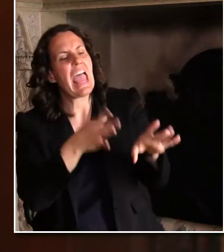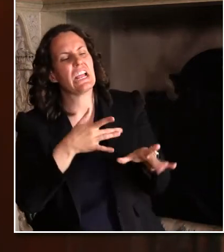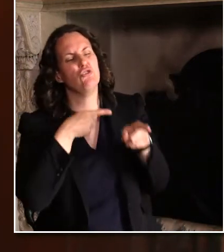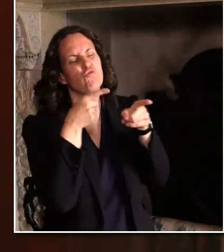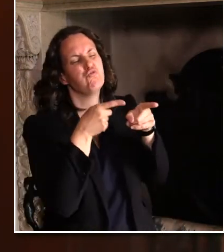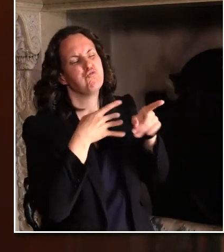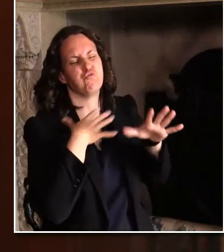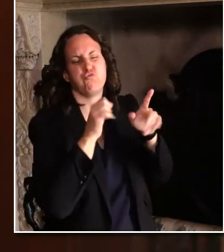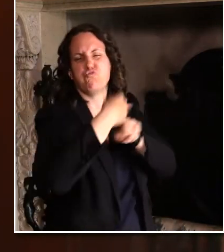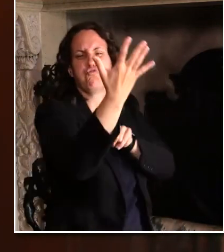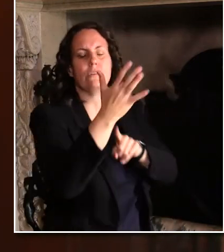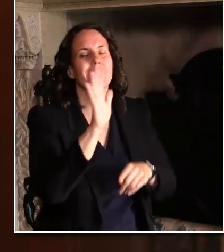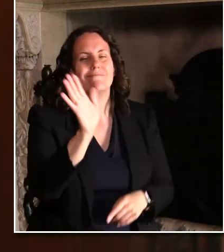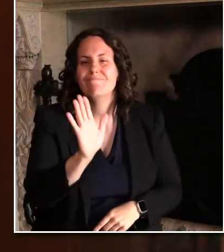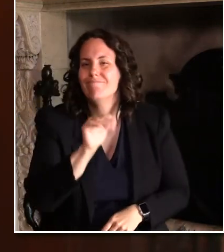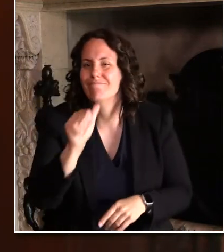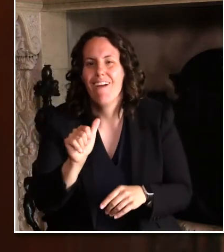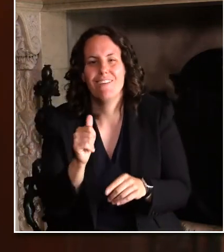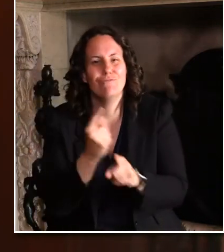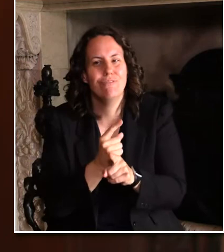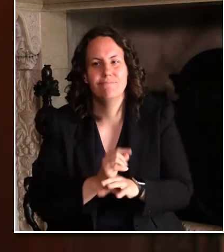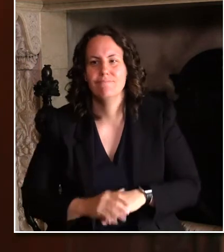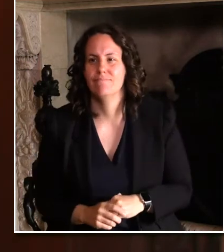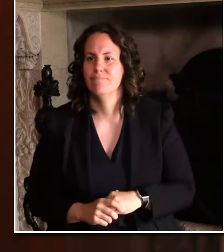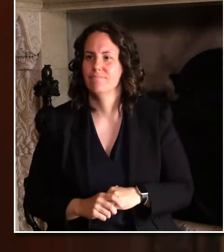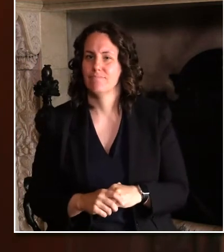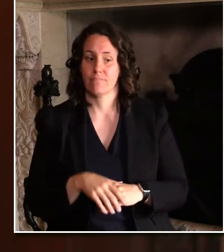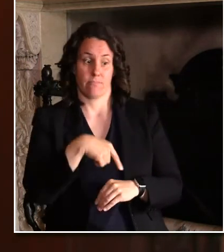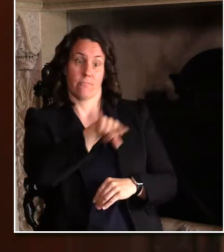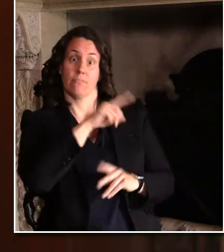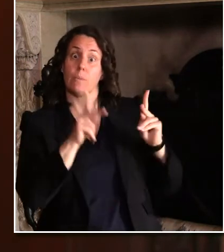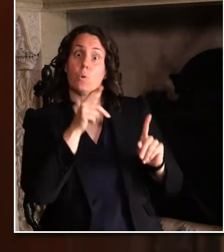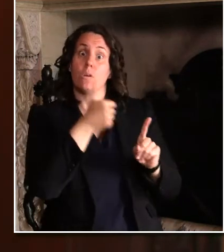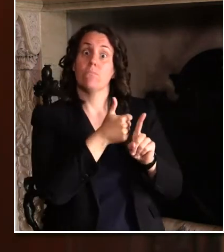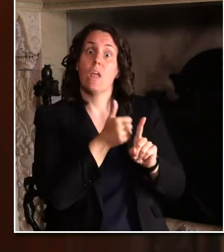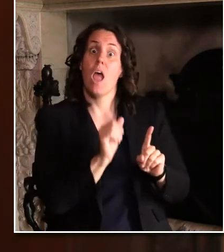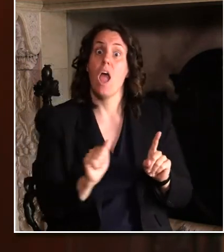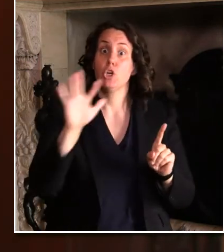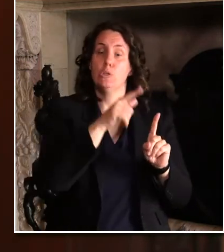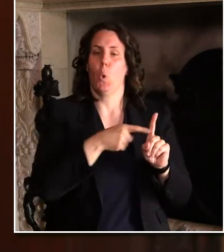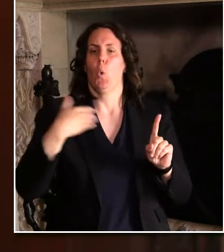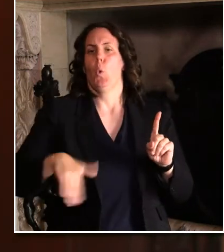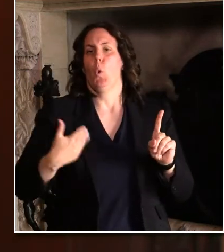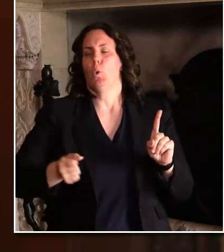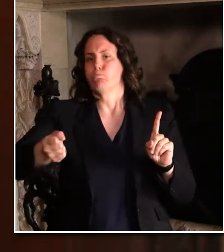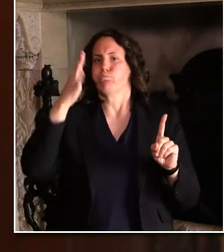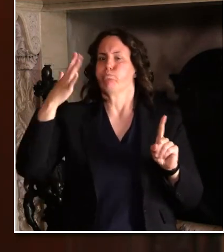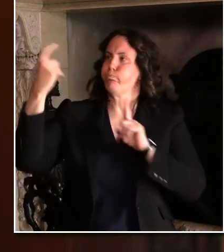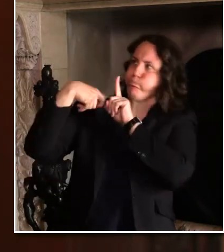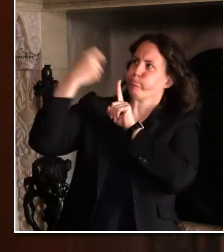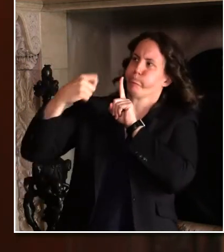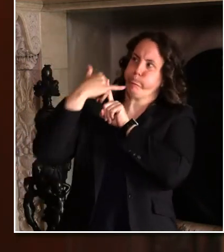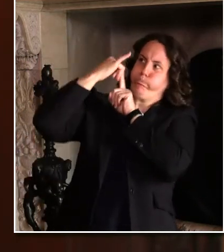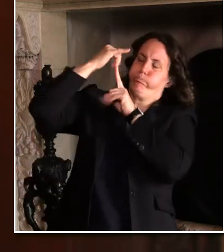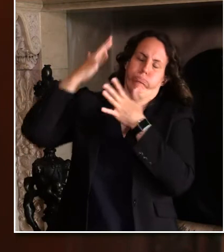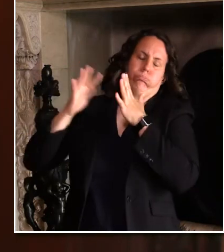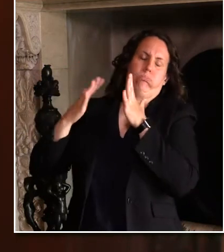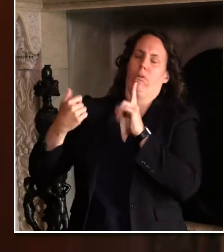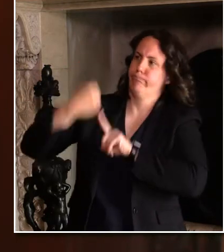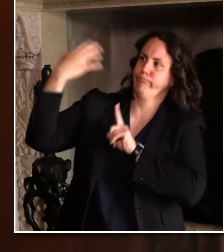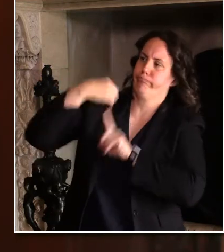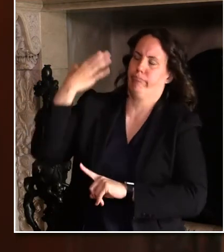language against Asian Americans on a national and state level. Our Asian American community deserves our support, just